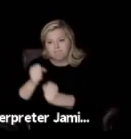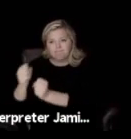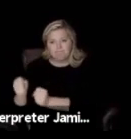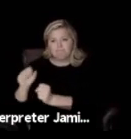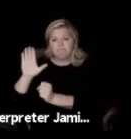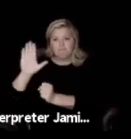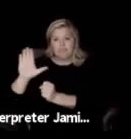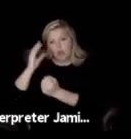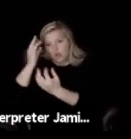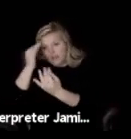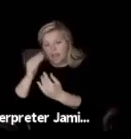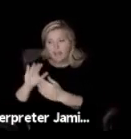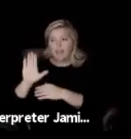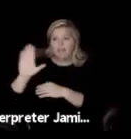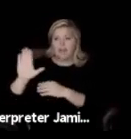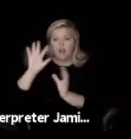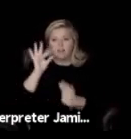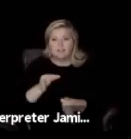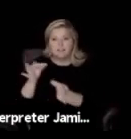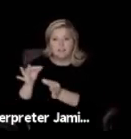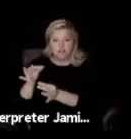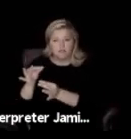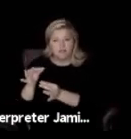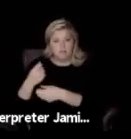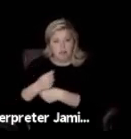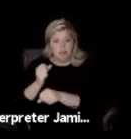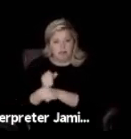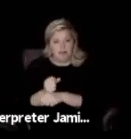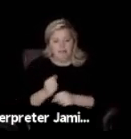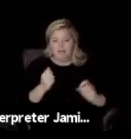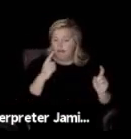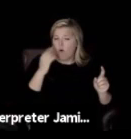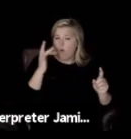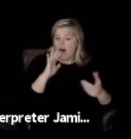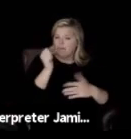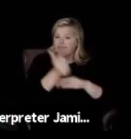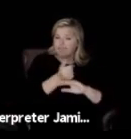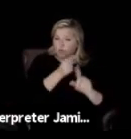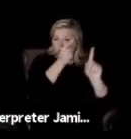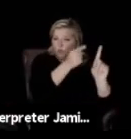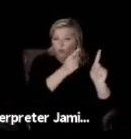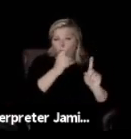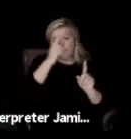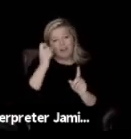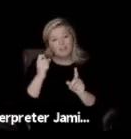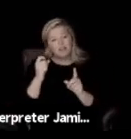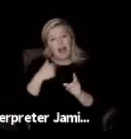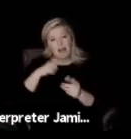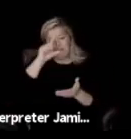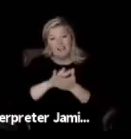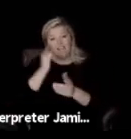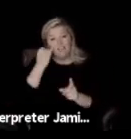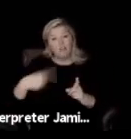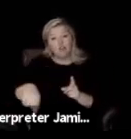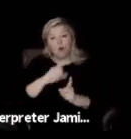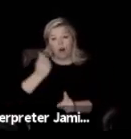make decisions. And the reason why I set that intention is because I believe when you understand what happens on